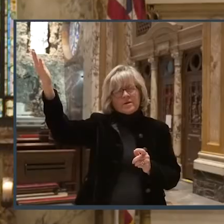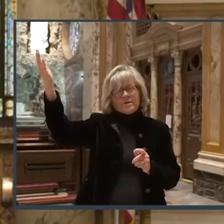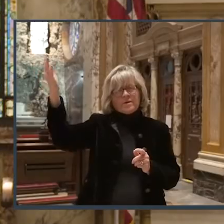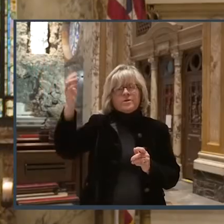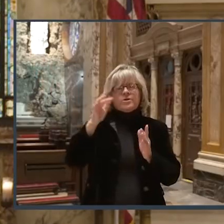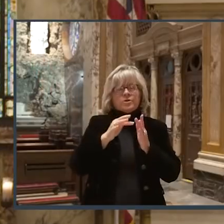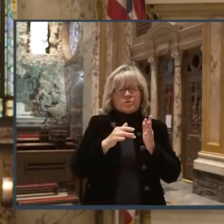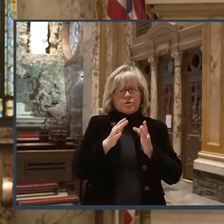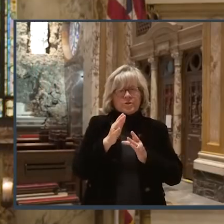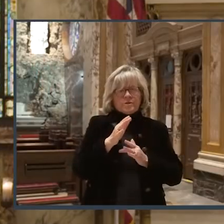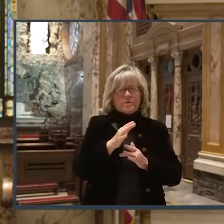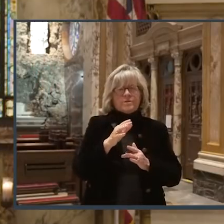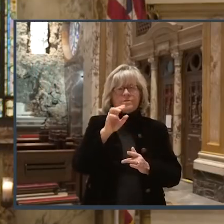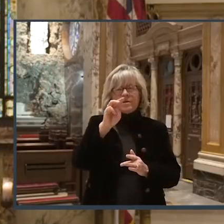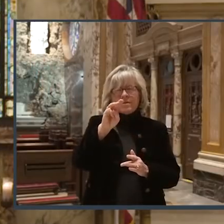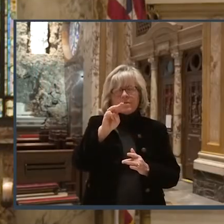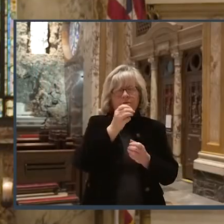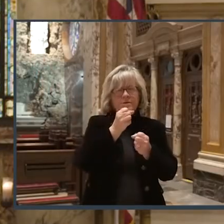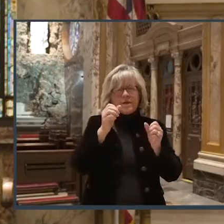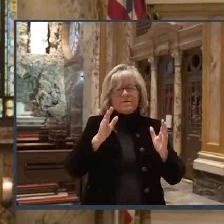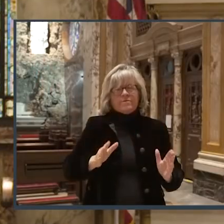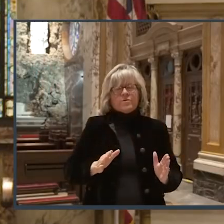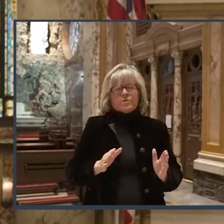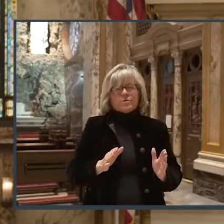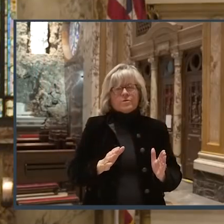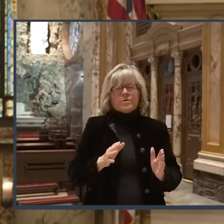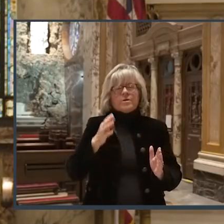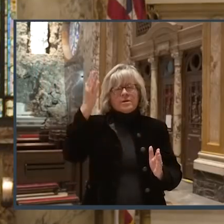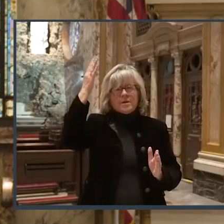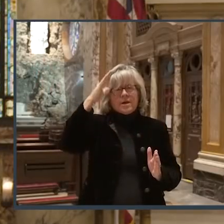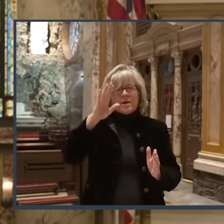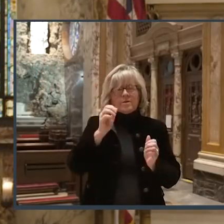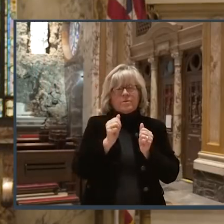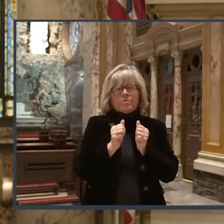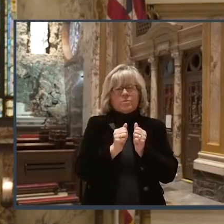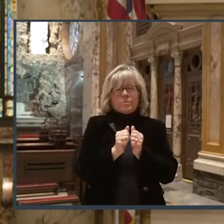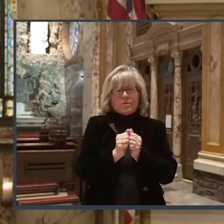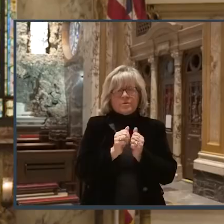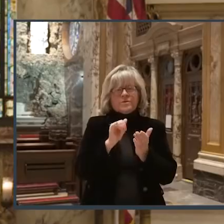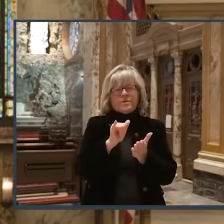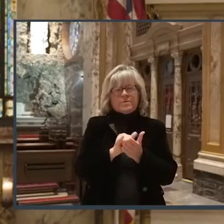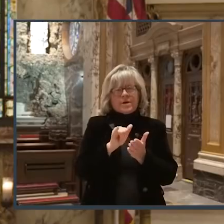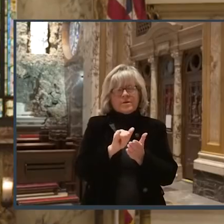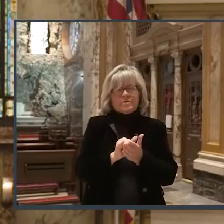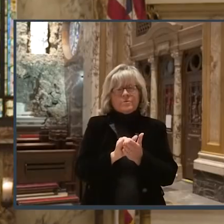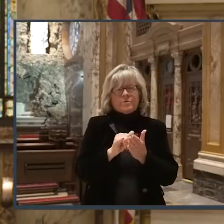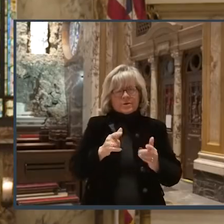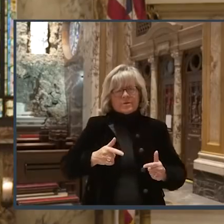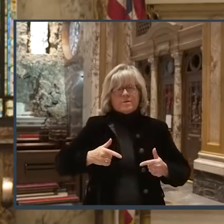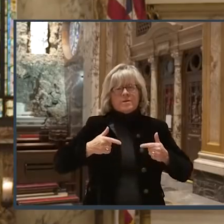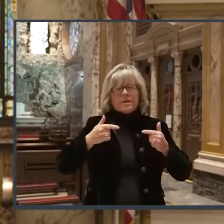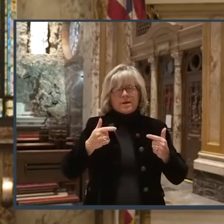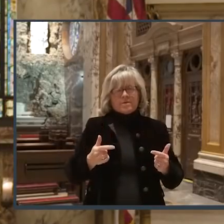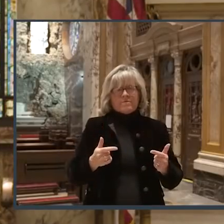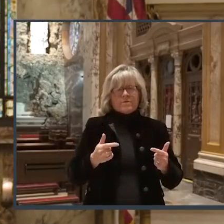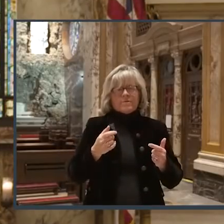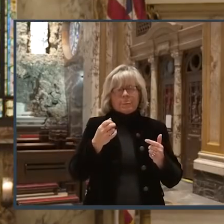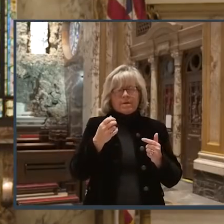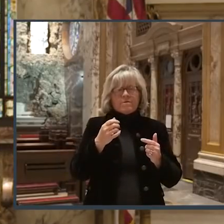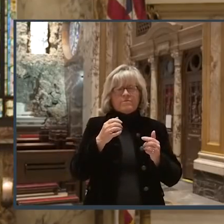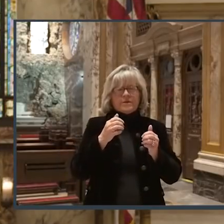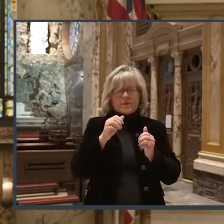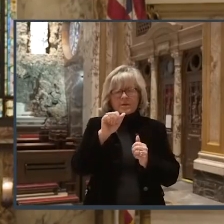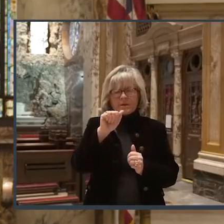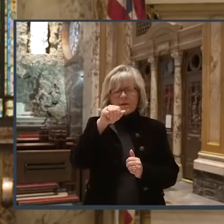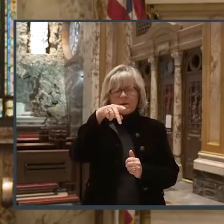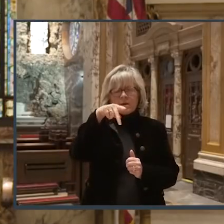born. God did the impossible in the life of King David. The 12 apostles